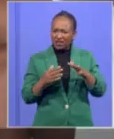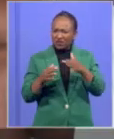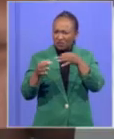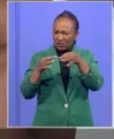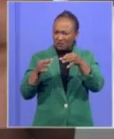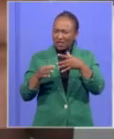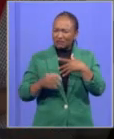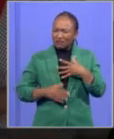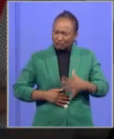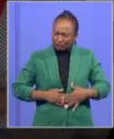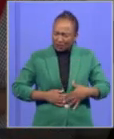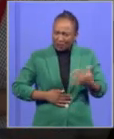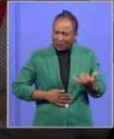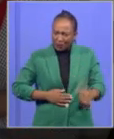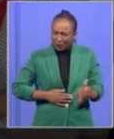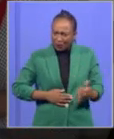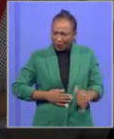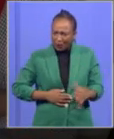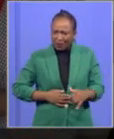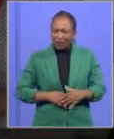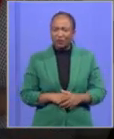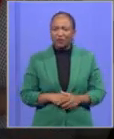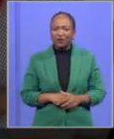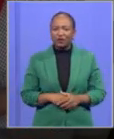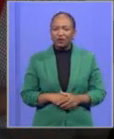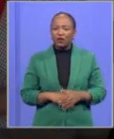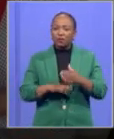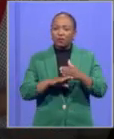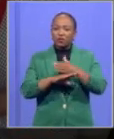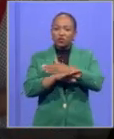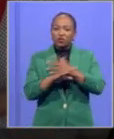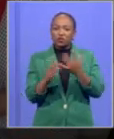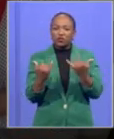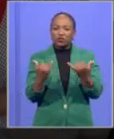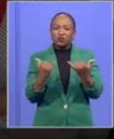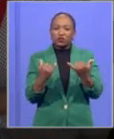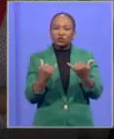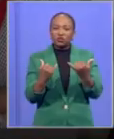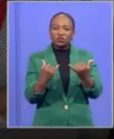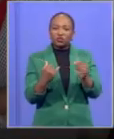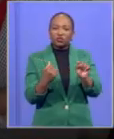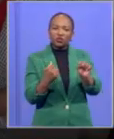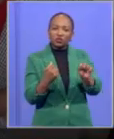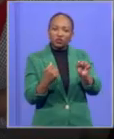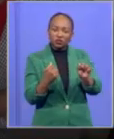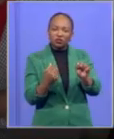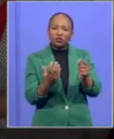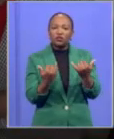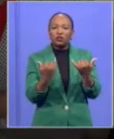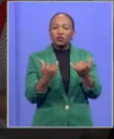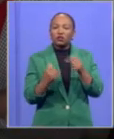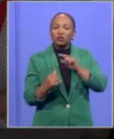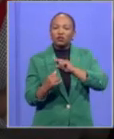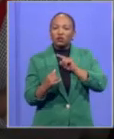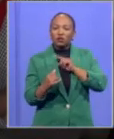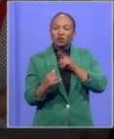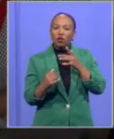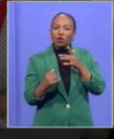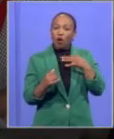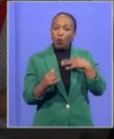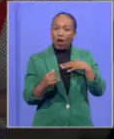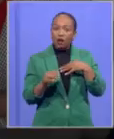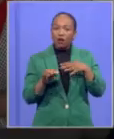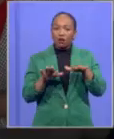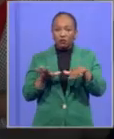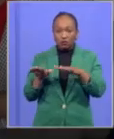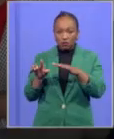ke mahlaba. Before ke tla tsamaya bomme bana ba babedi ba go betse beteng tse pedi ba shebile kwana ngwana ka ona shebile kwana a le mong